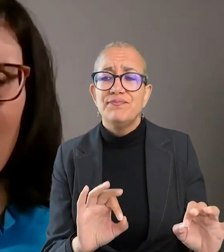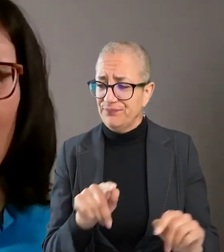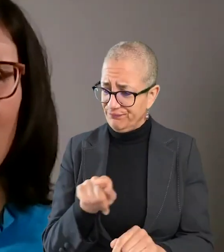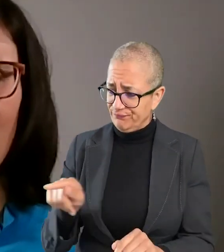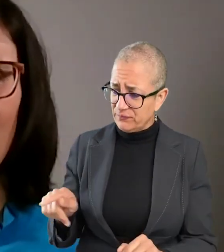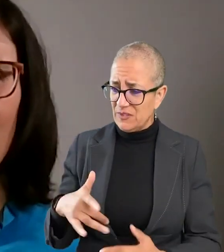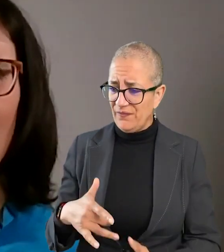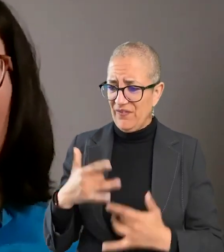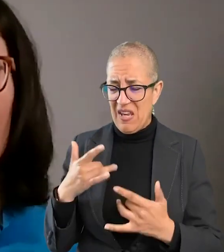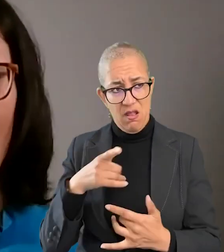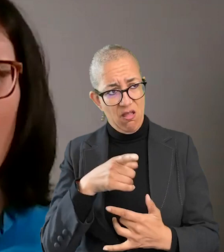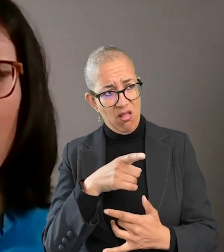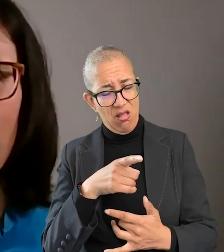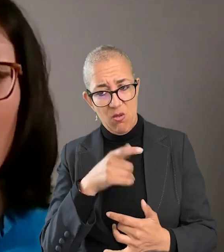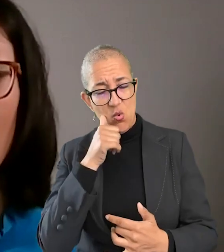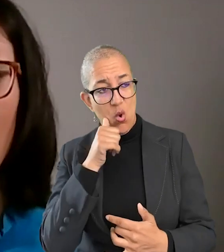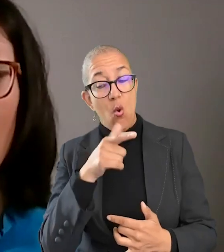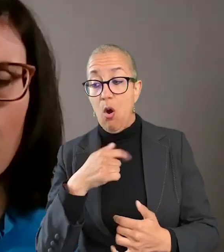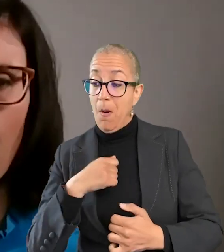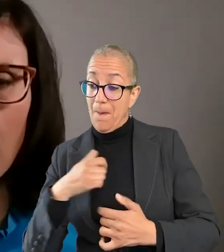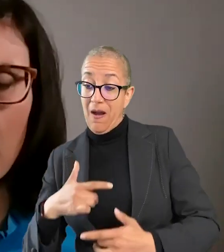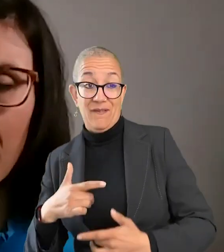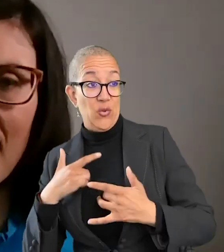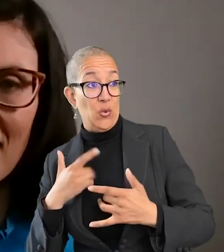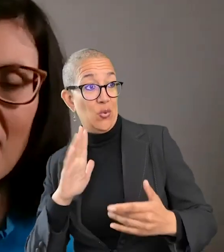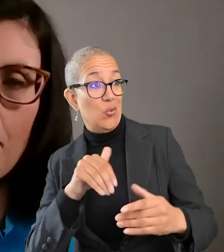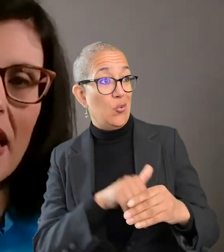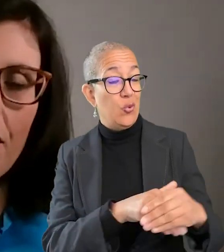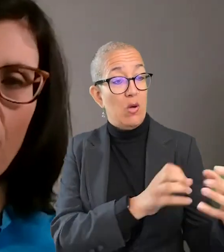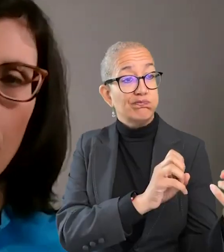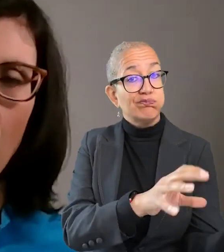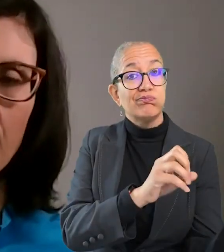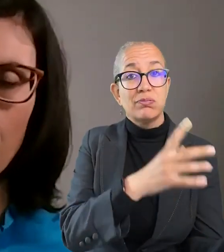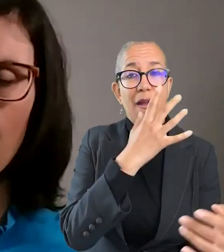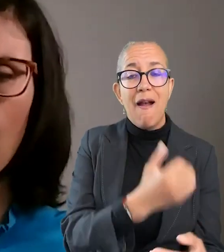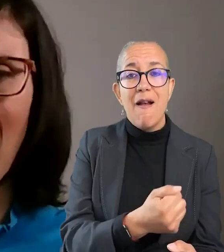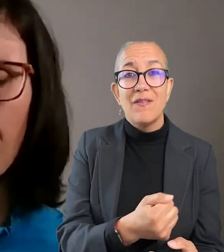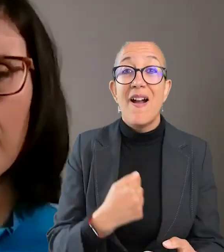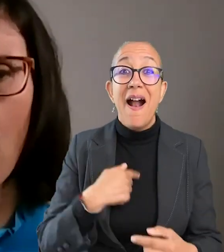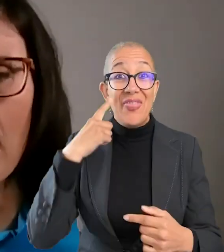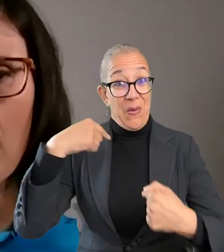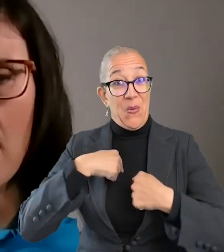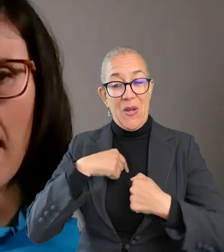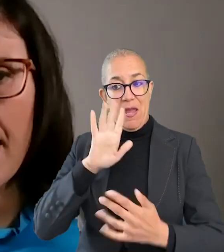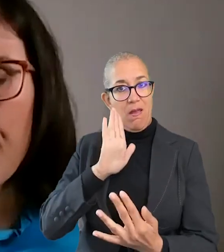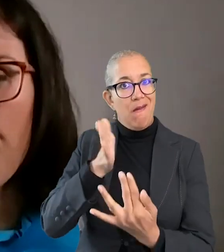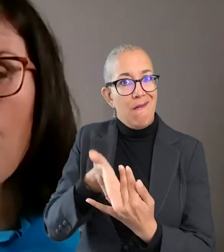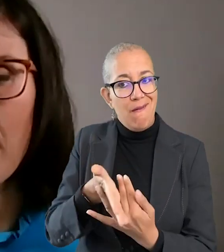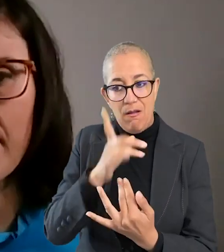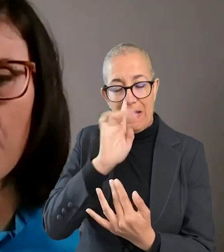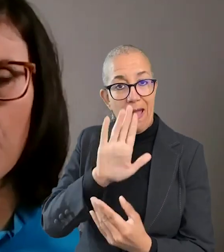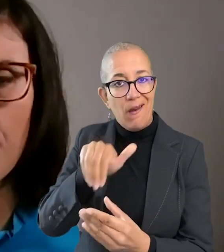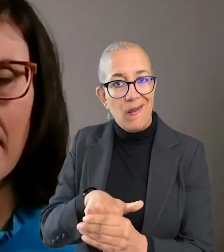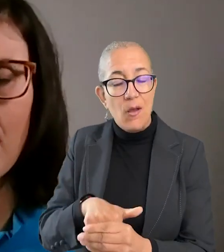they can know that their point of view is put across. And I think that's the space for our party. You know, we have to carve out a